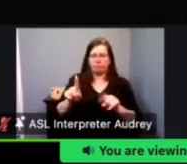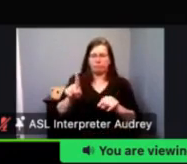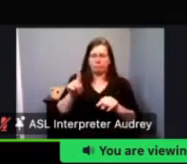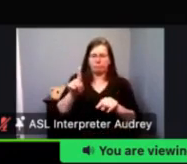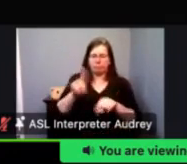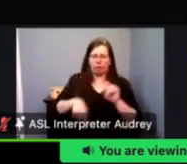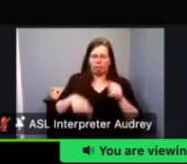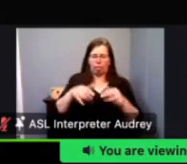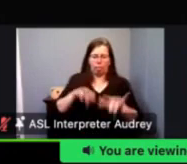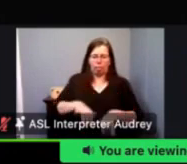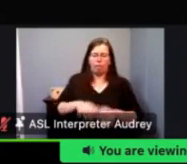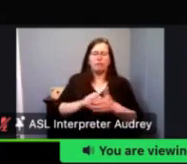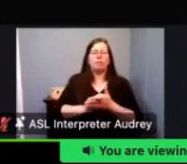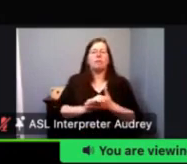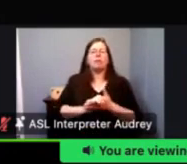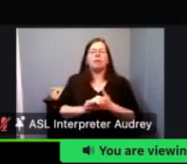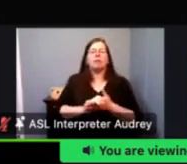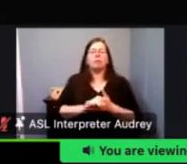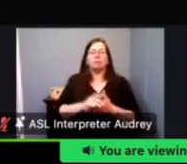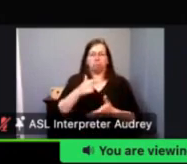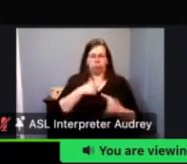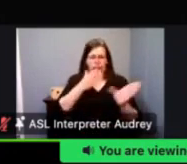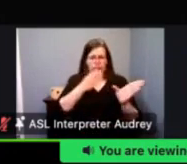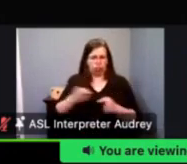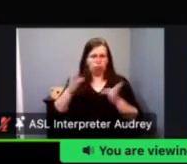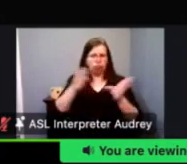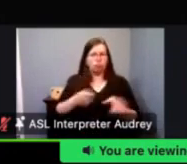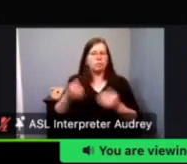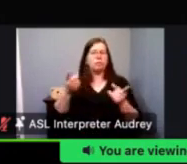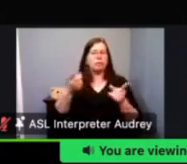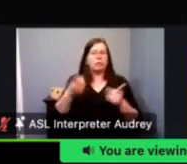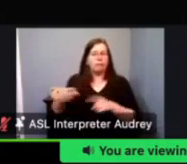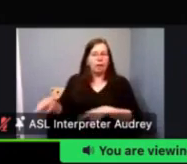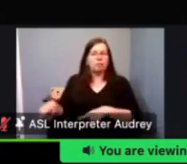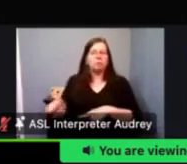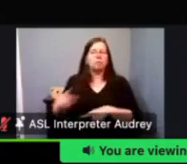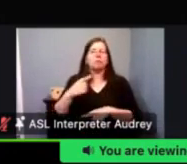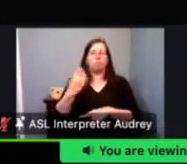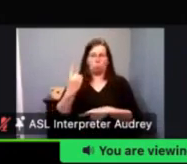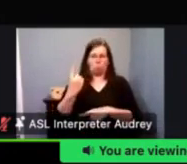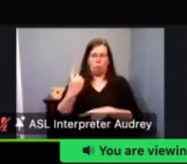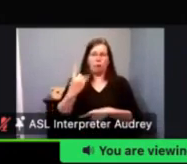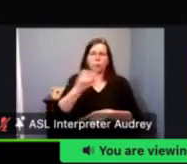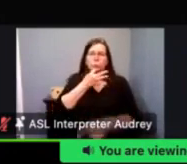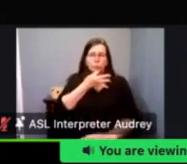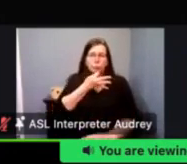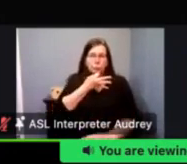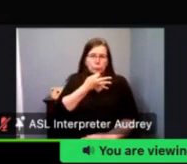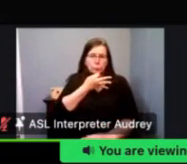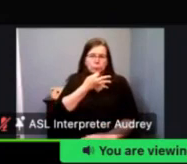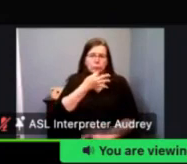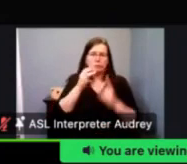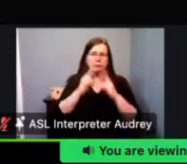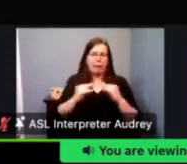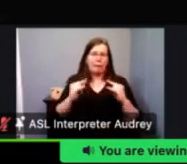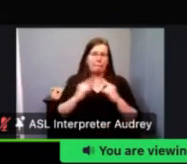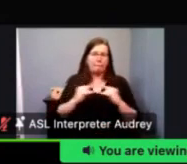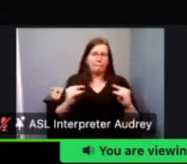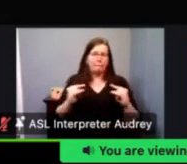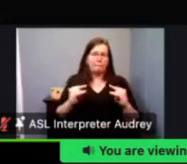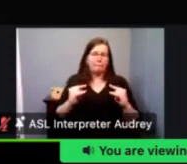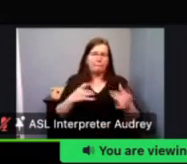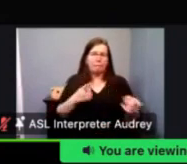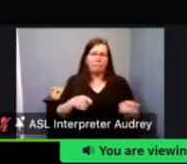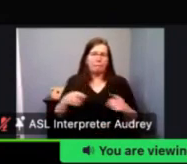type. I organize events and have one coming up that's a camping